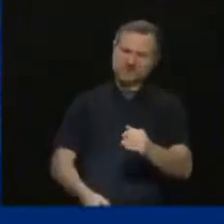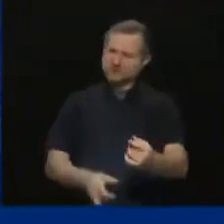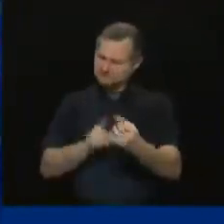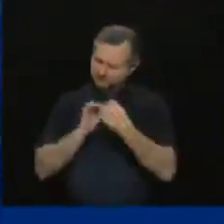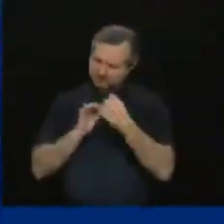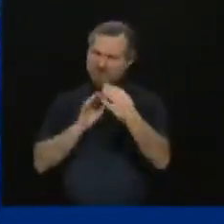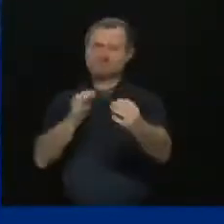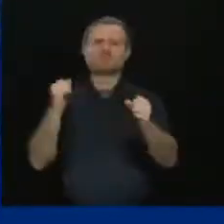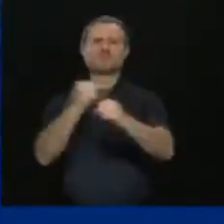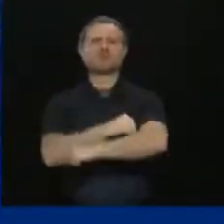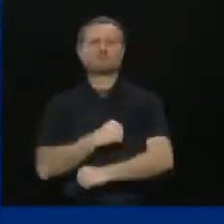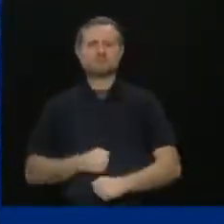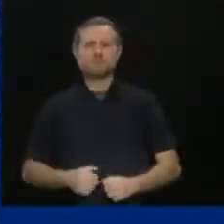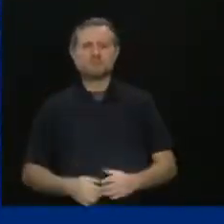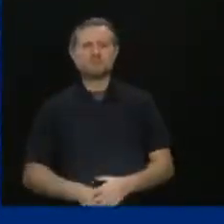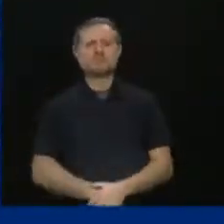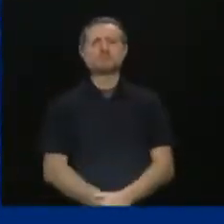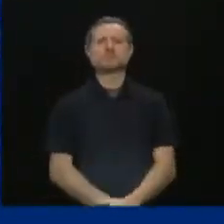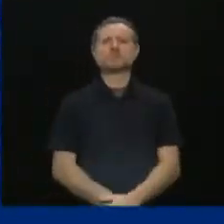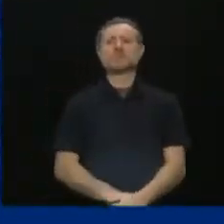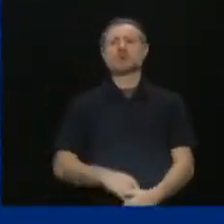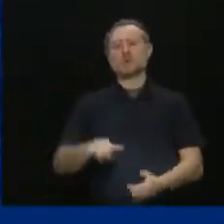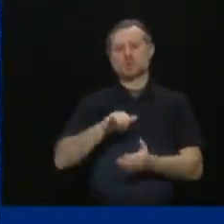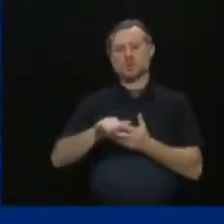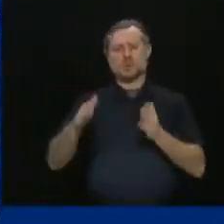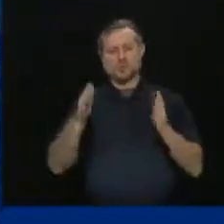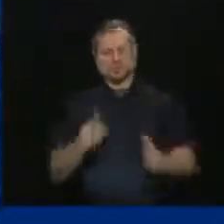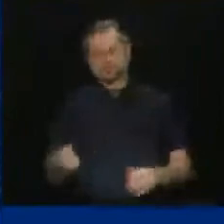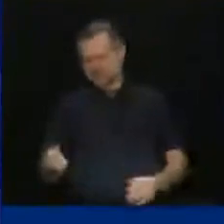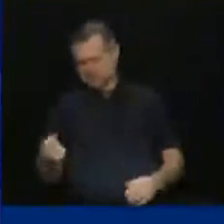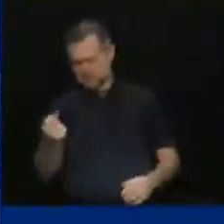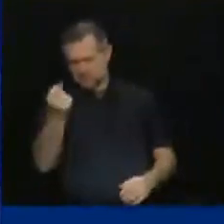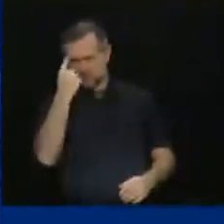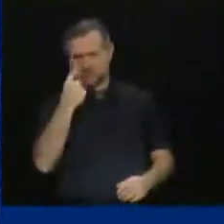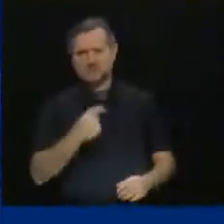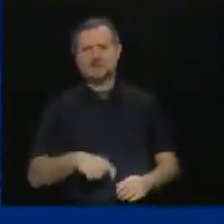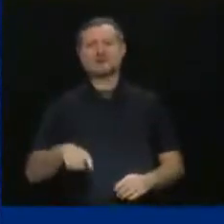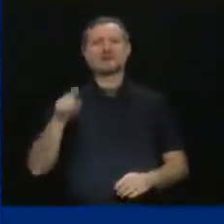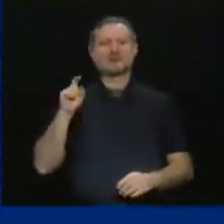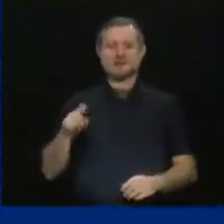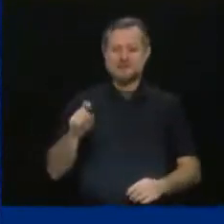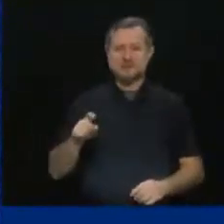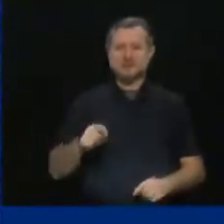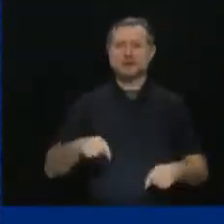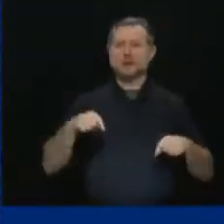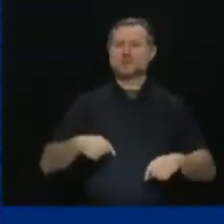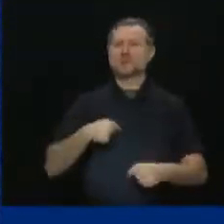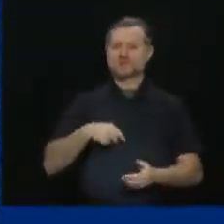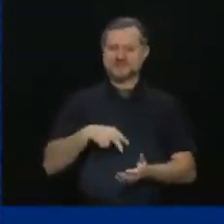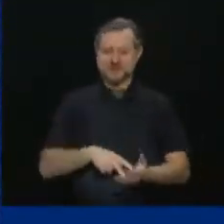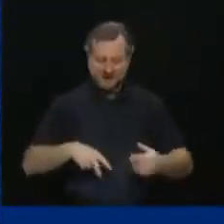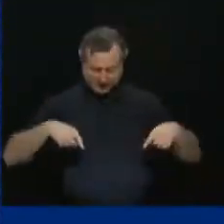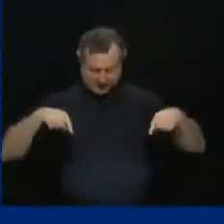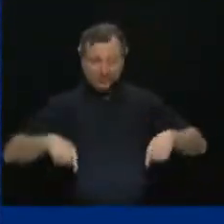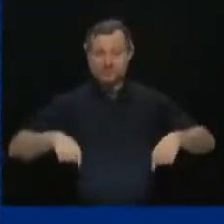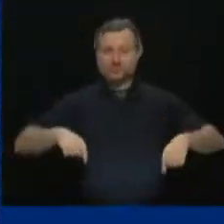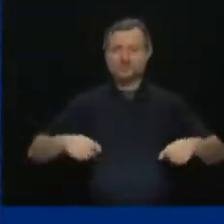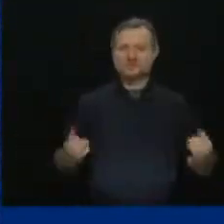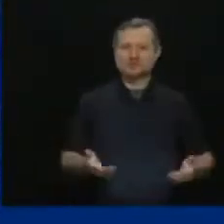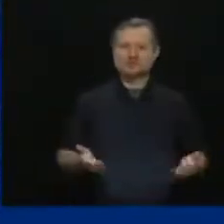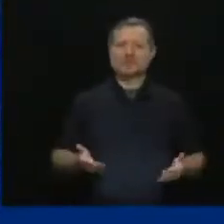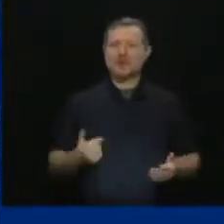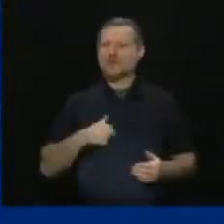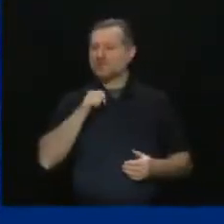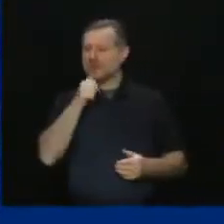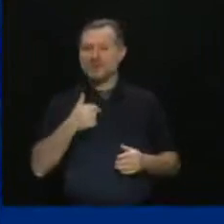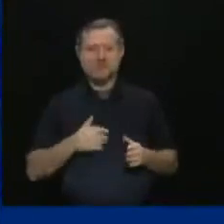New Yorkers understand what is necessary. I'm standing here, but I am not the person that